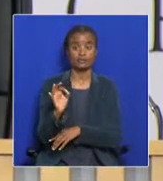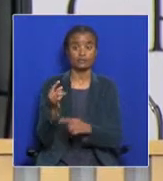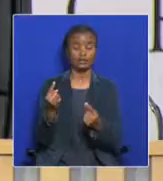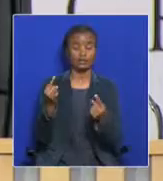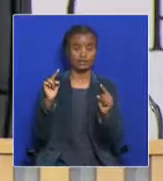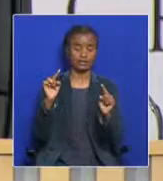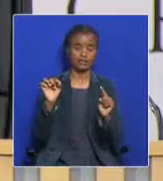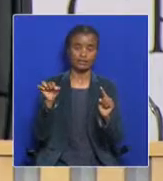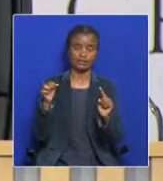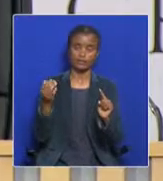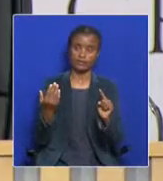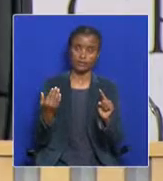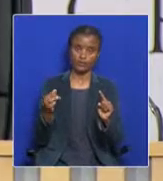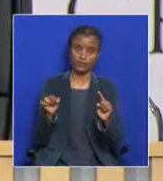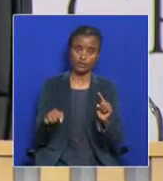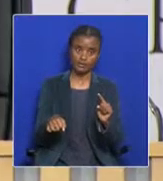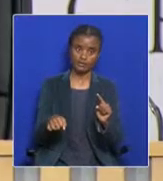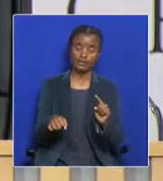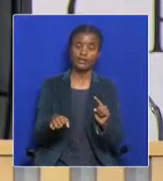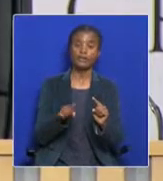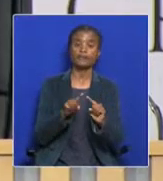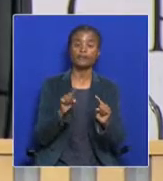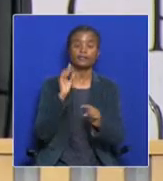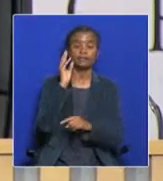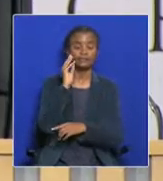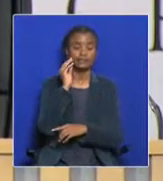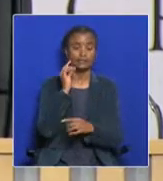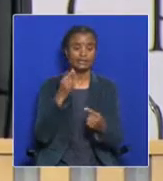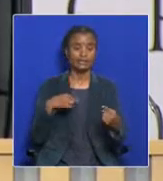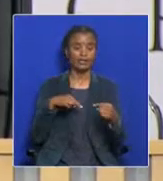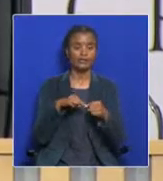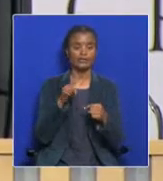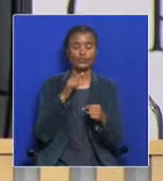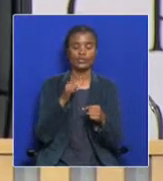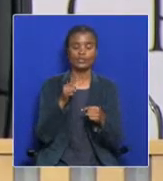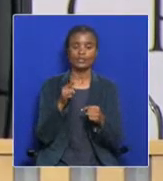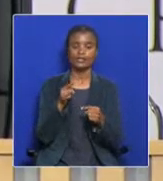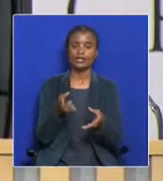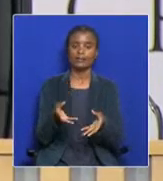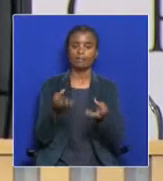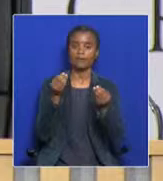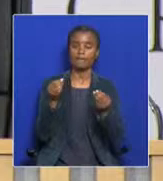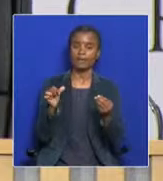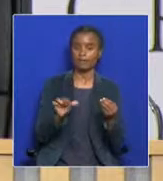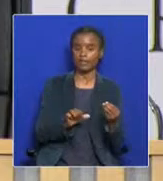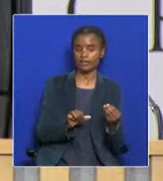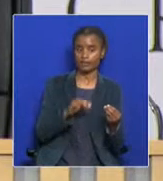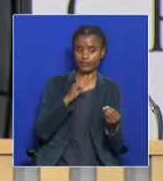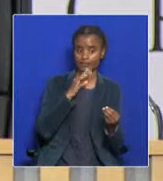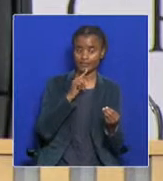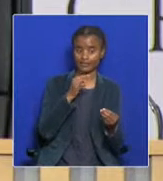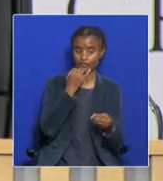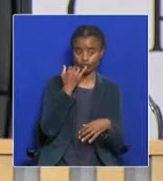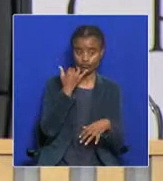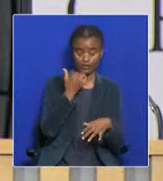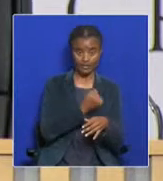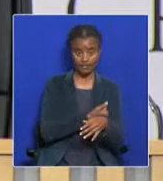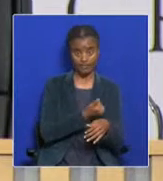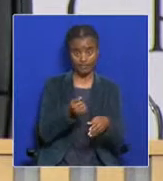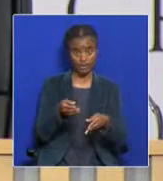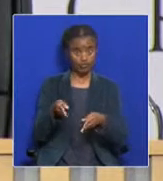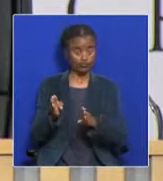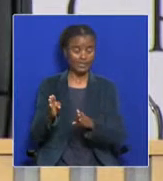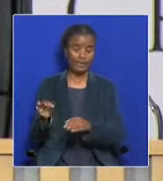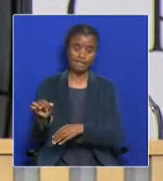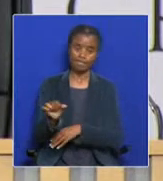but in our experience, it's more of a recovery, as long as you're getting these drugs off the street. So that's primarily what